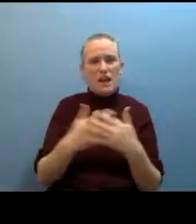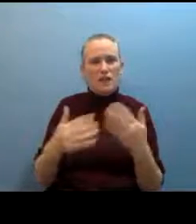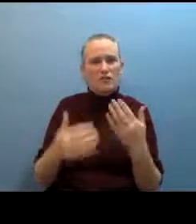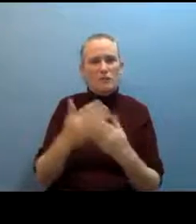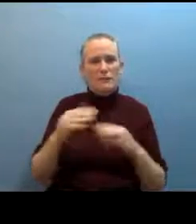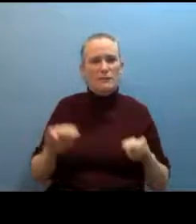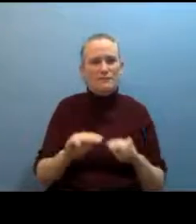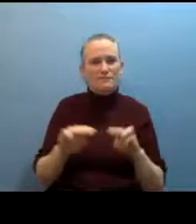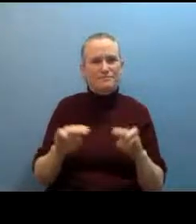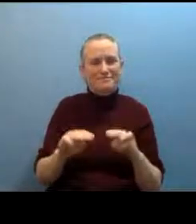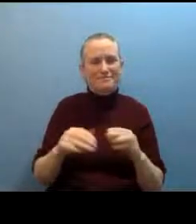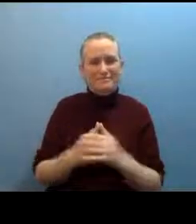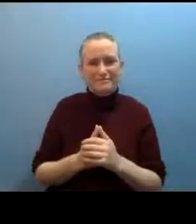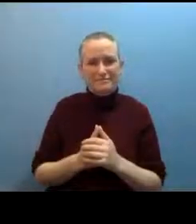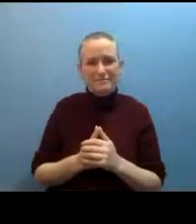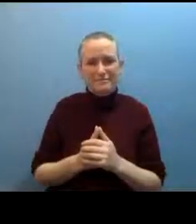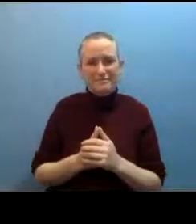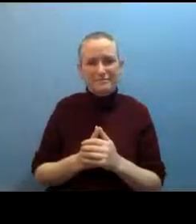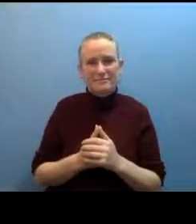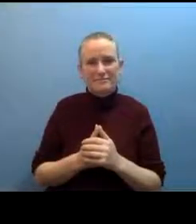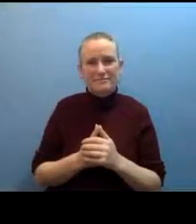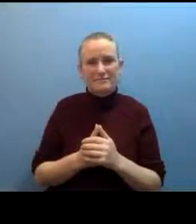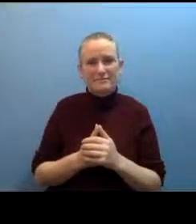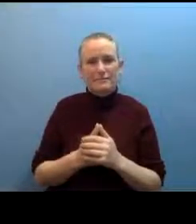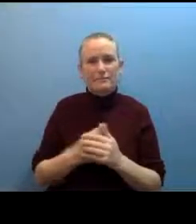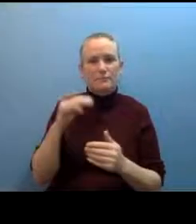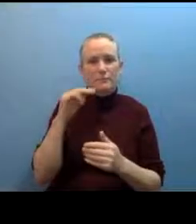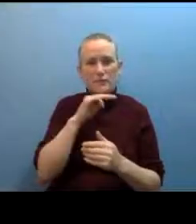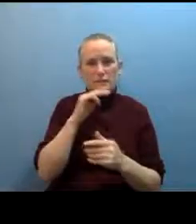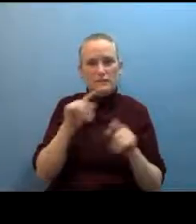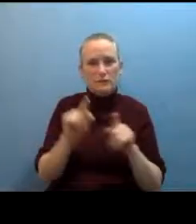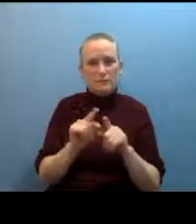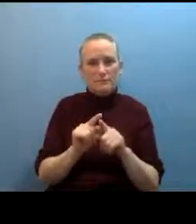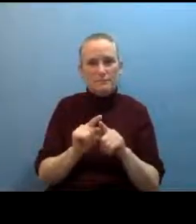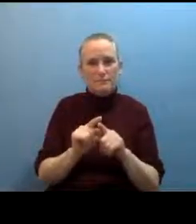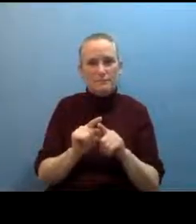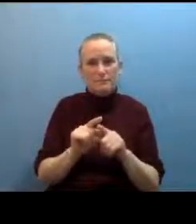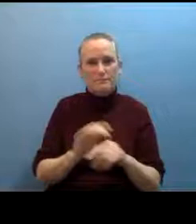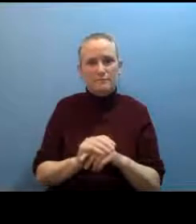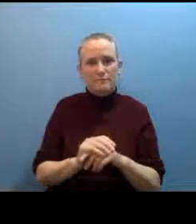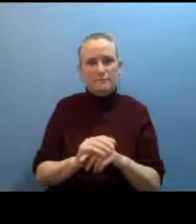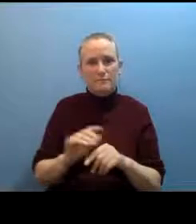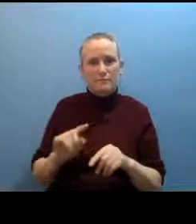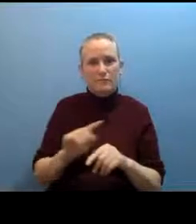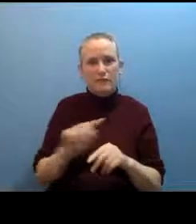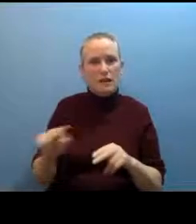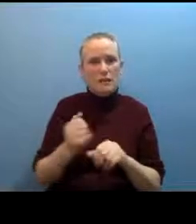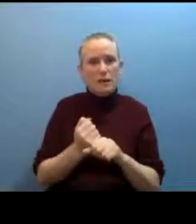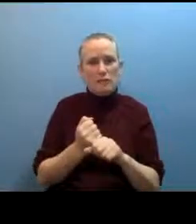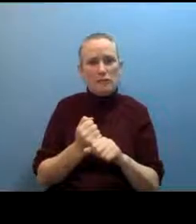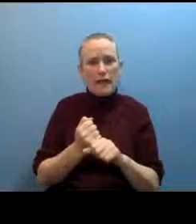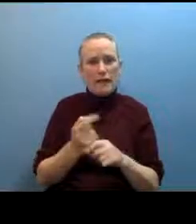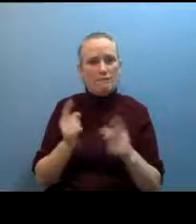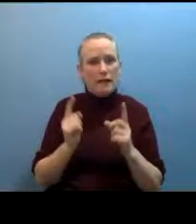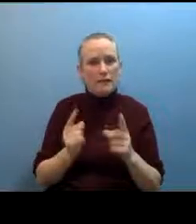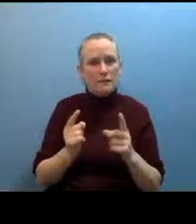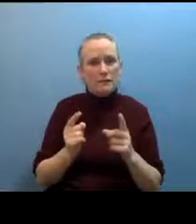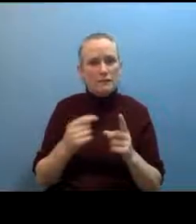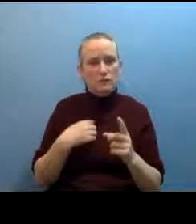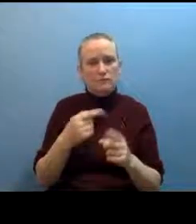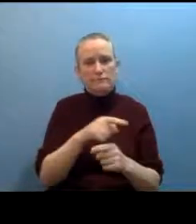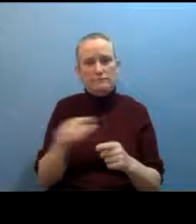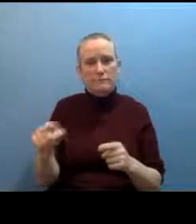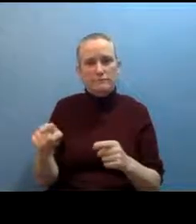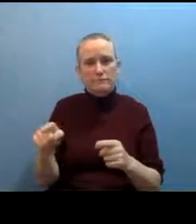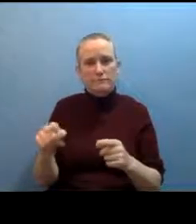school. And an important thing to say here as well, it's not so much about giving advice to young people, because it is